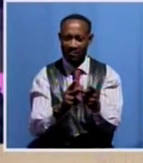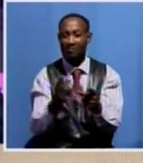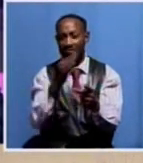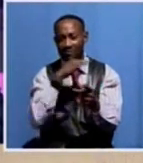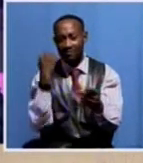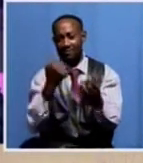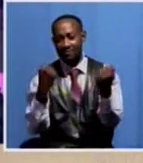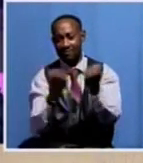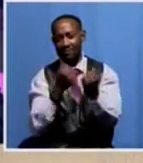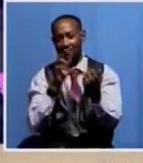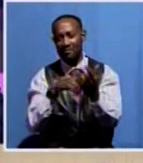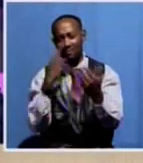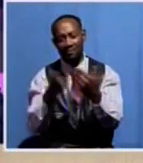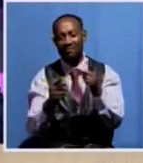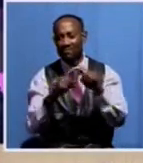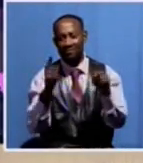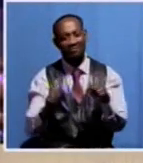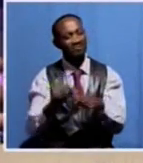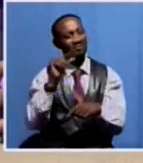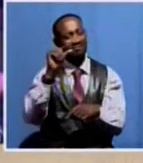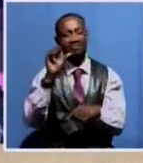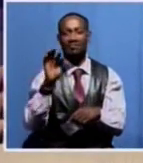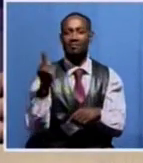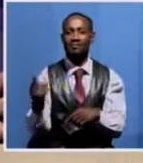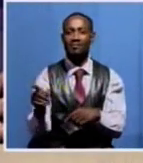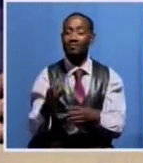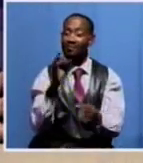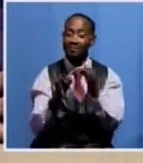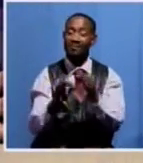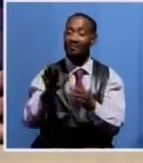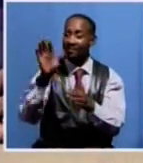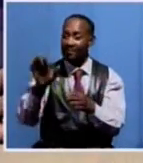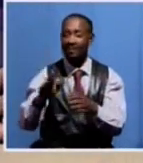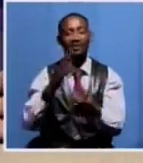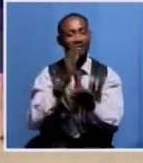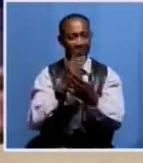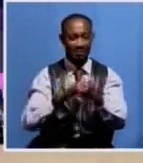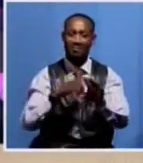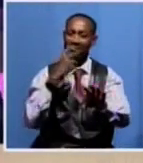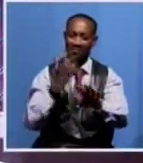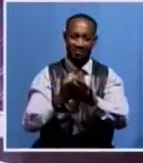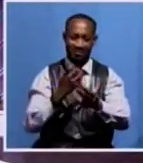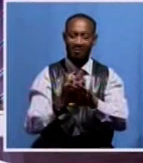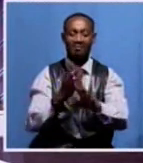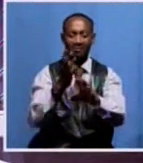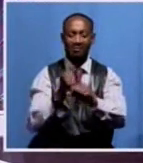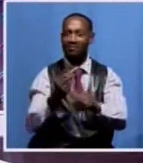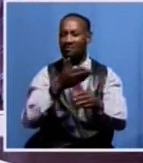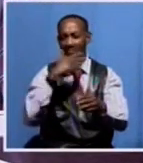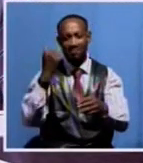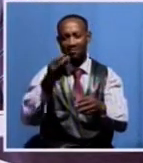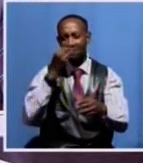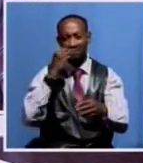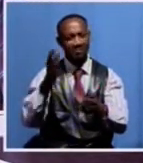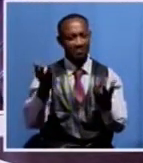Well, we've seen very little in that direction. Well, whether it's been there, it's been chaotic at some point. not getting the best foot forward, I